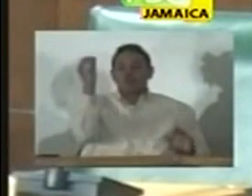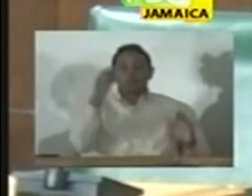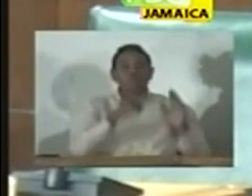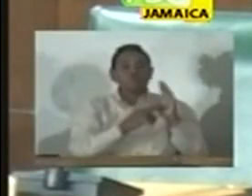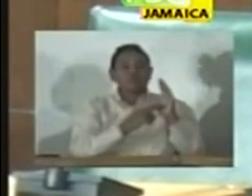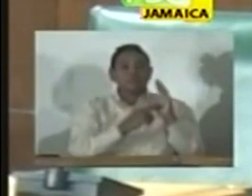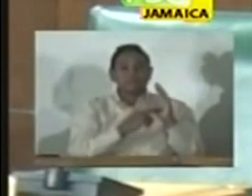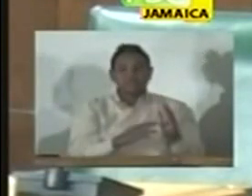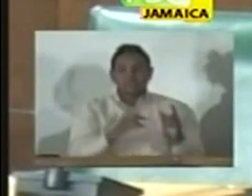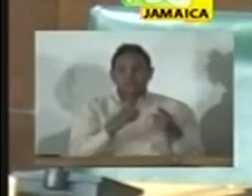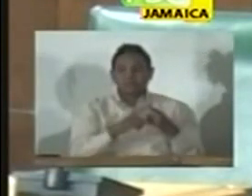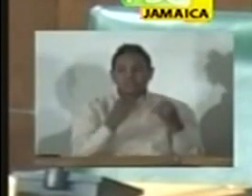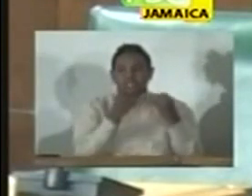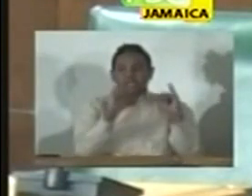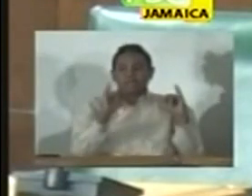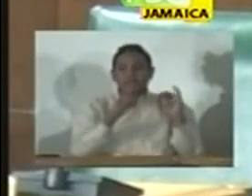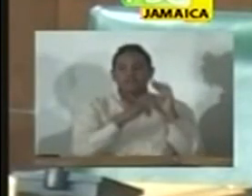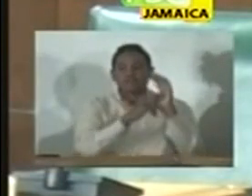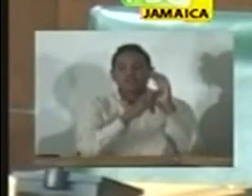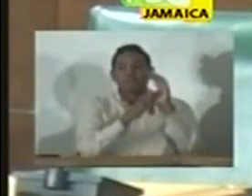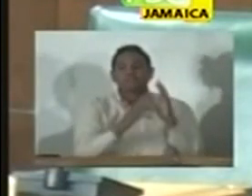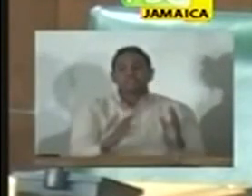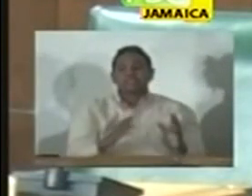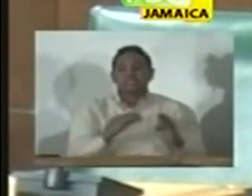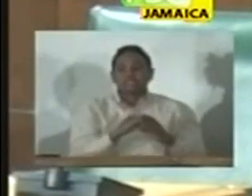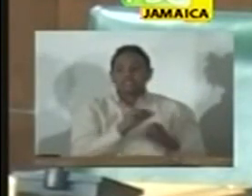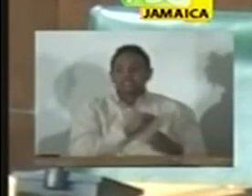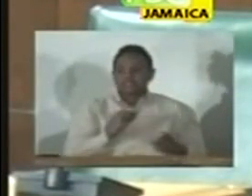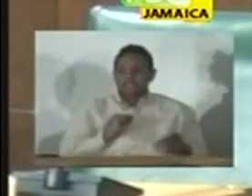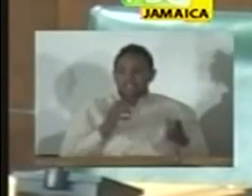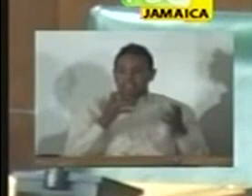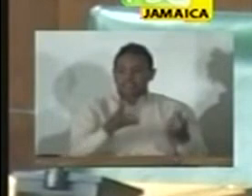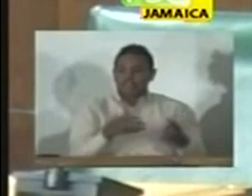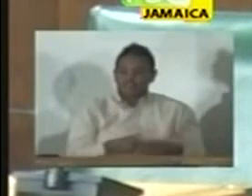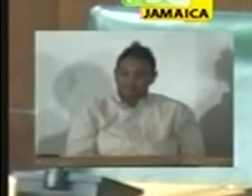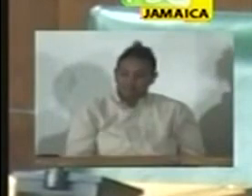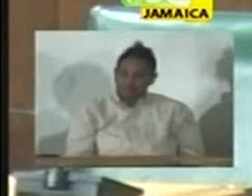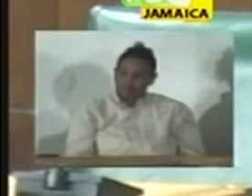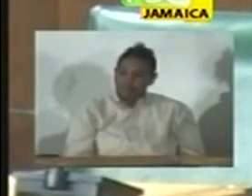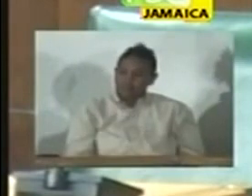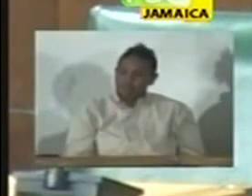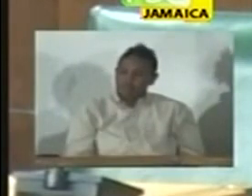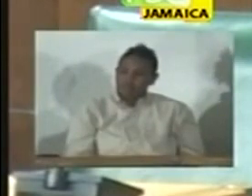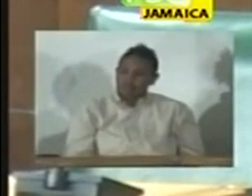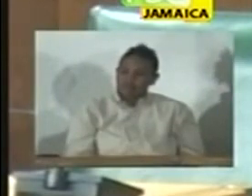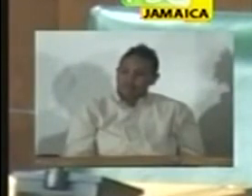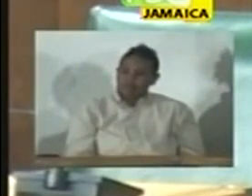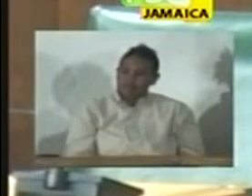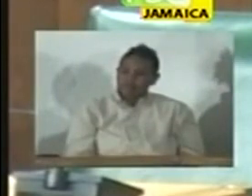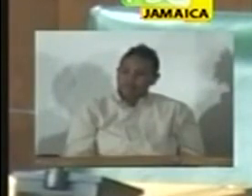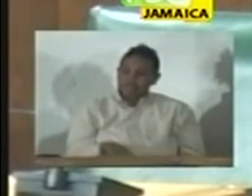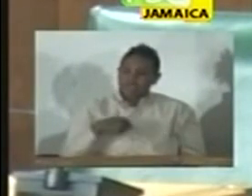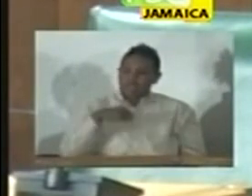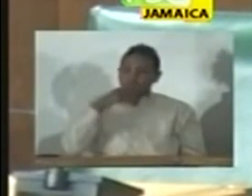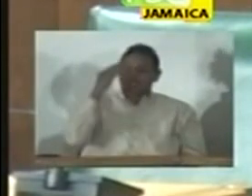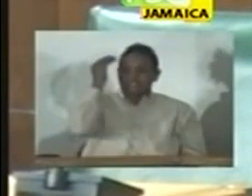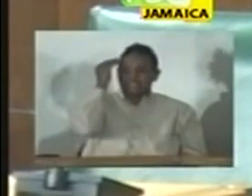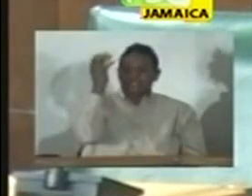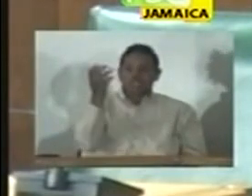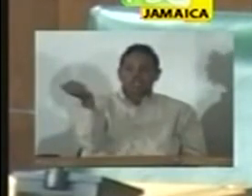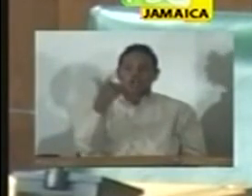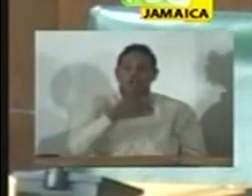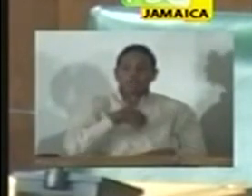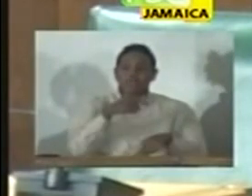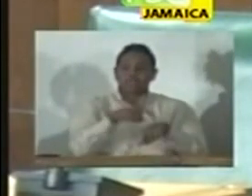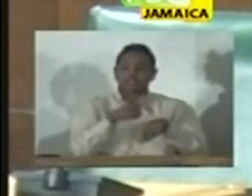an independent rep in the Senate. I would say in all my time in the Senate, a